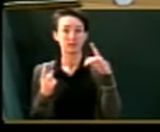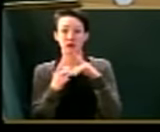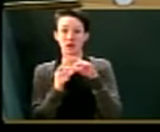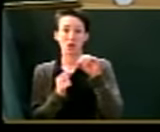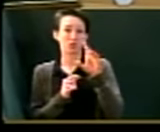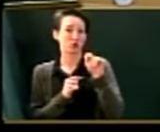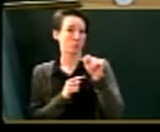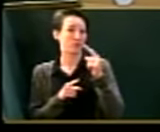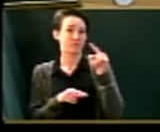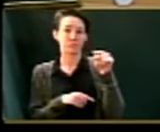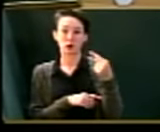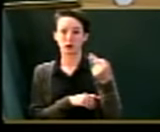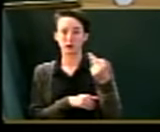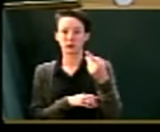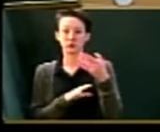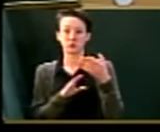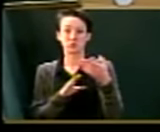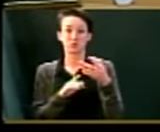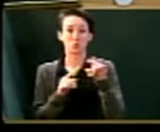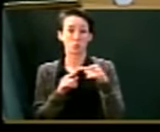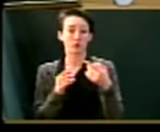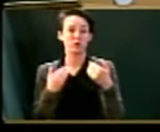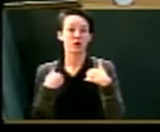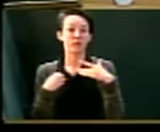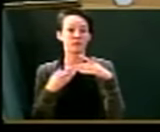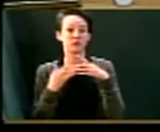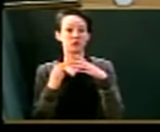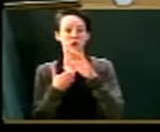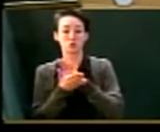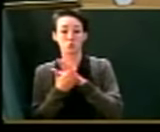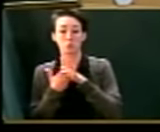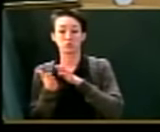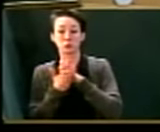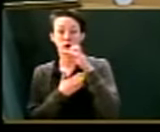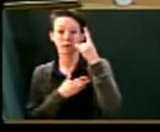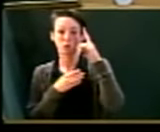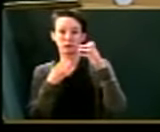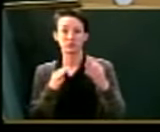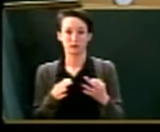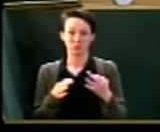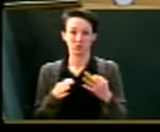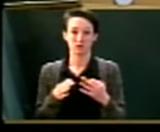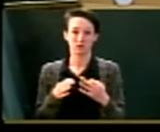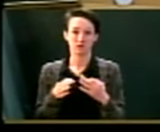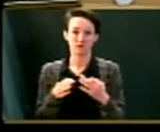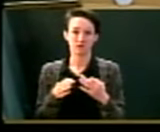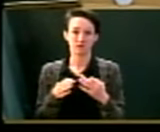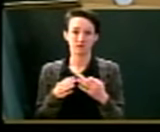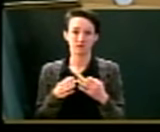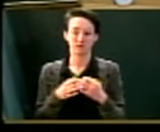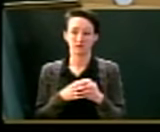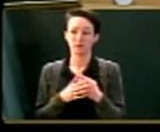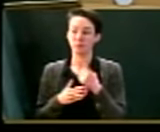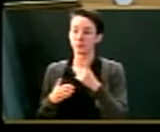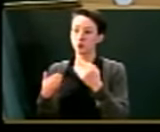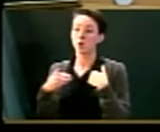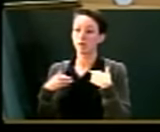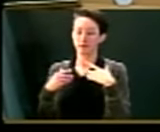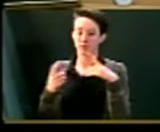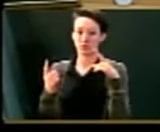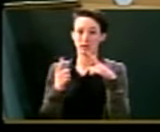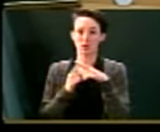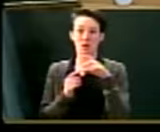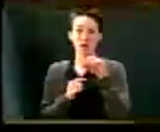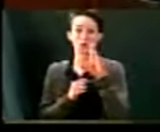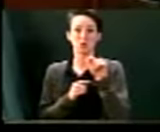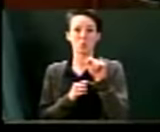1st when you get your school scores to make your decision. And you have until October